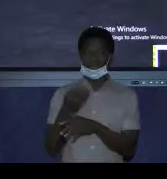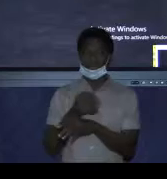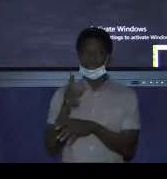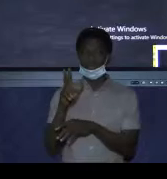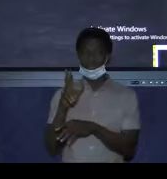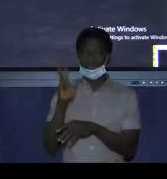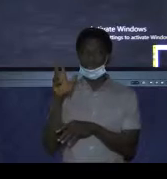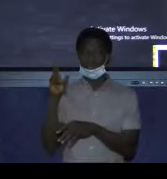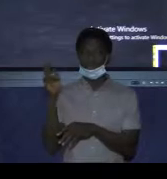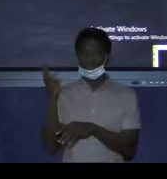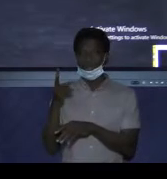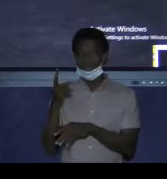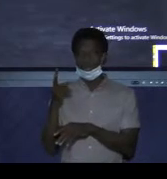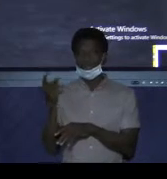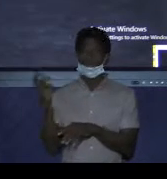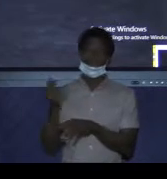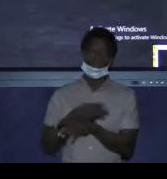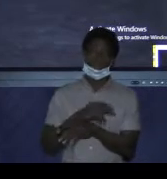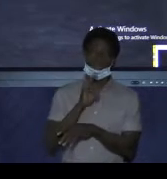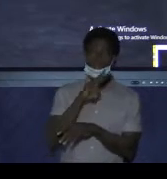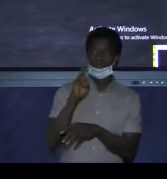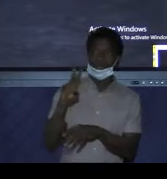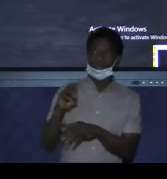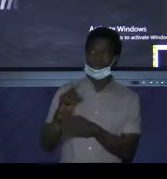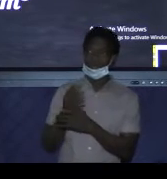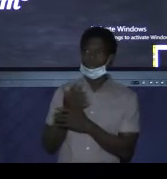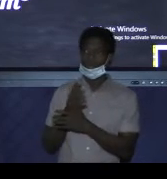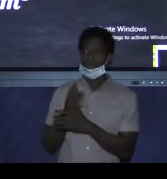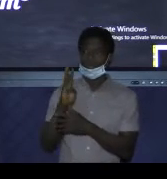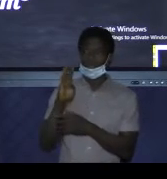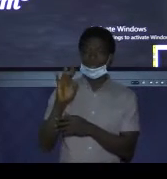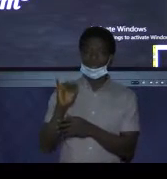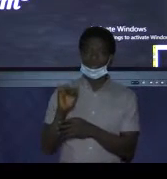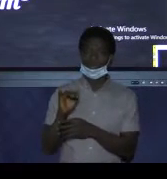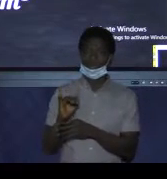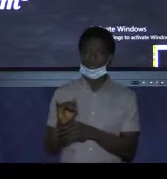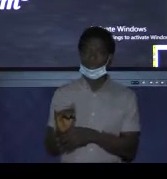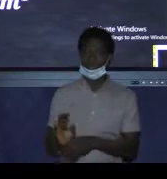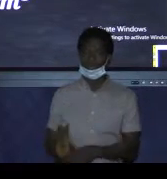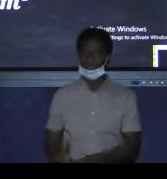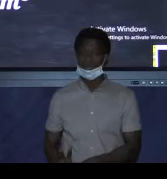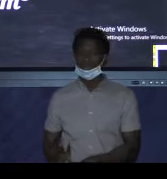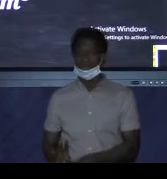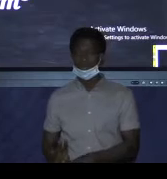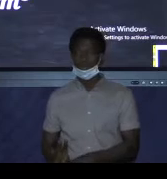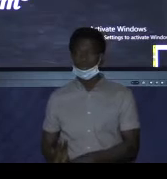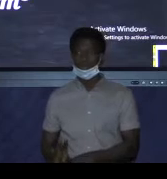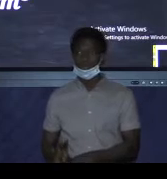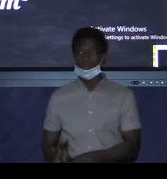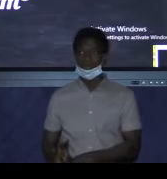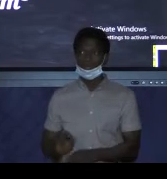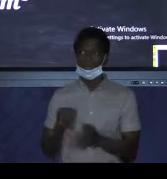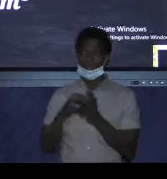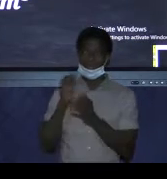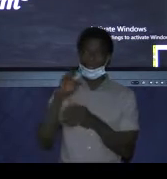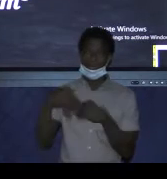36. 36 times 22 divided by 7. 36 times 22 will give